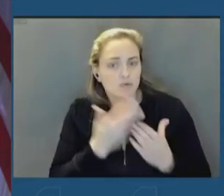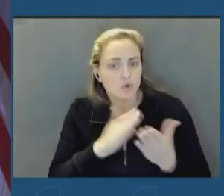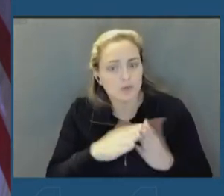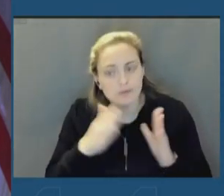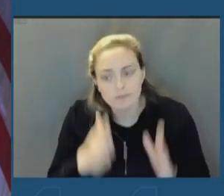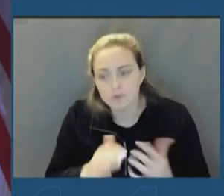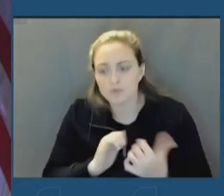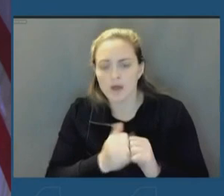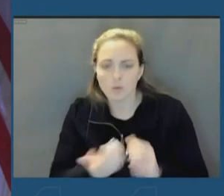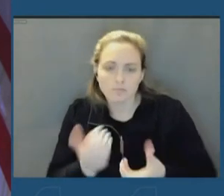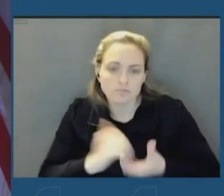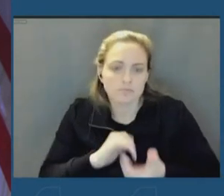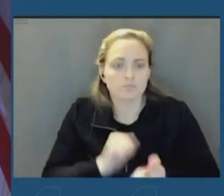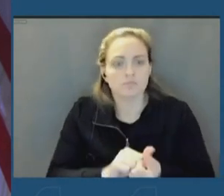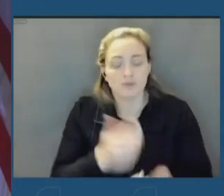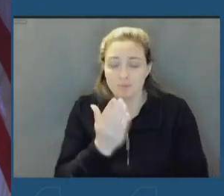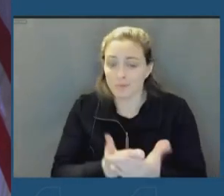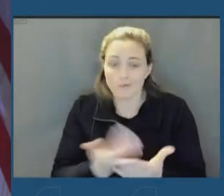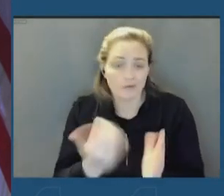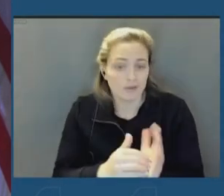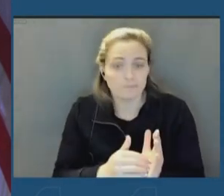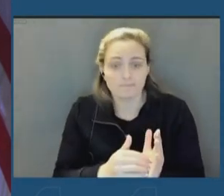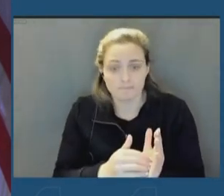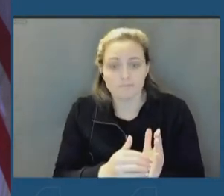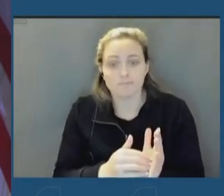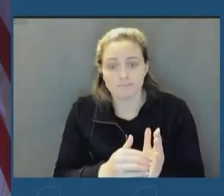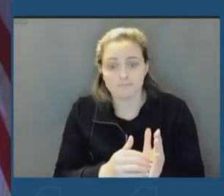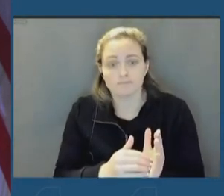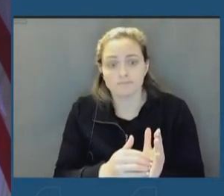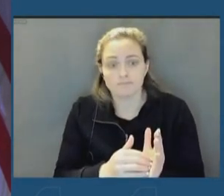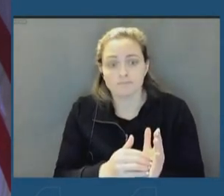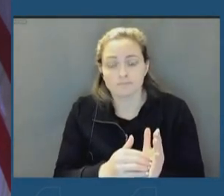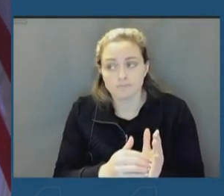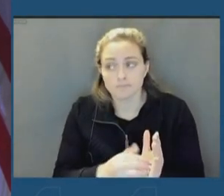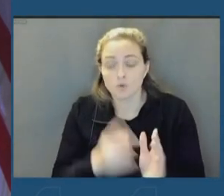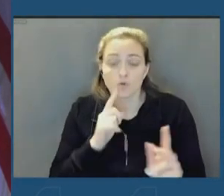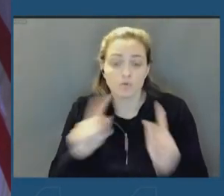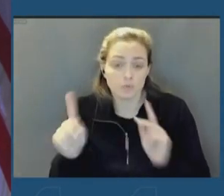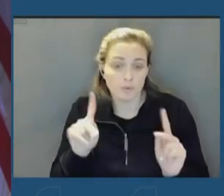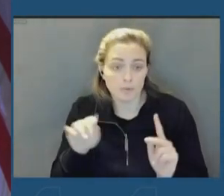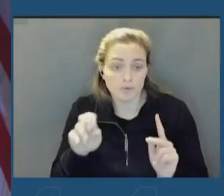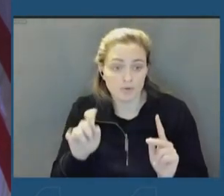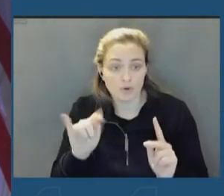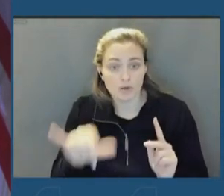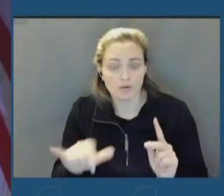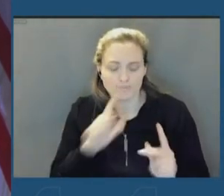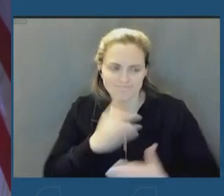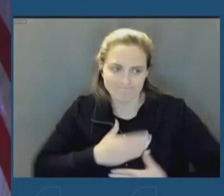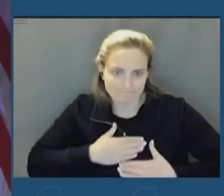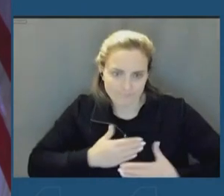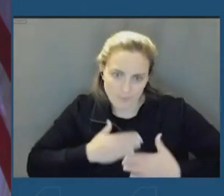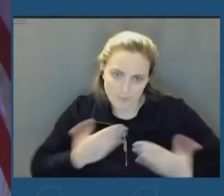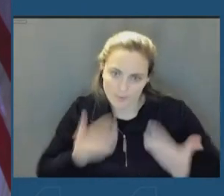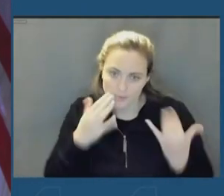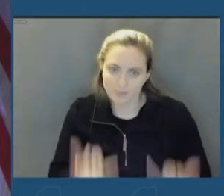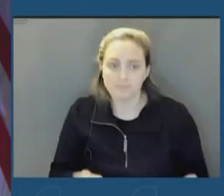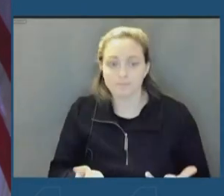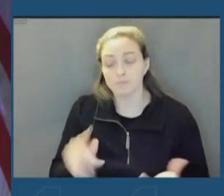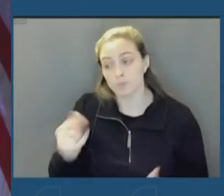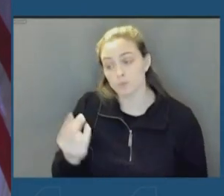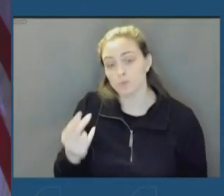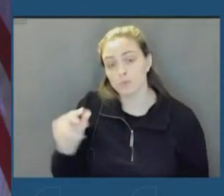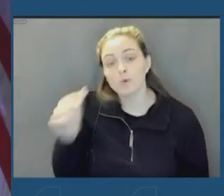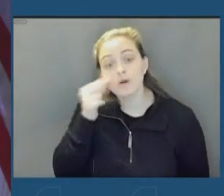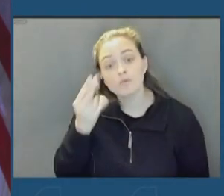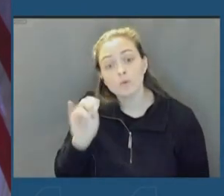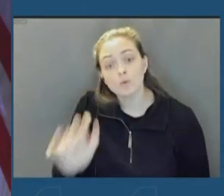come together, and we just proved it once again. So on behalf of the people of Erie County, it is my pleasure to be here today. To Governor Hochul, thank